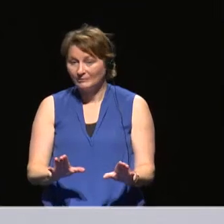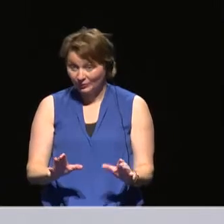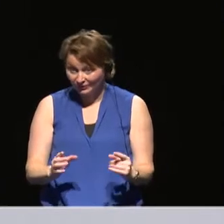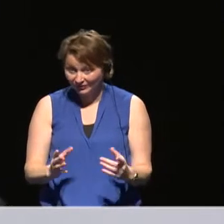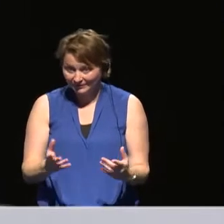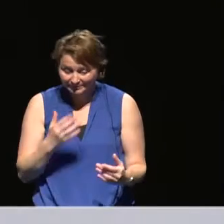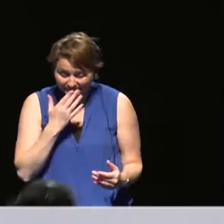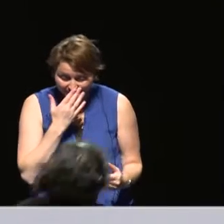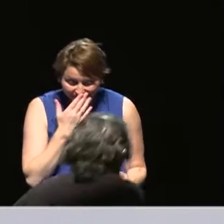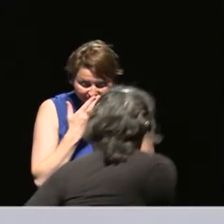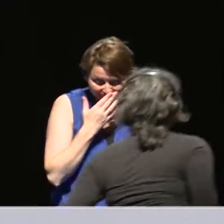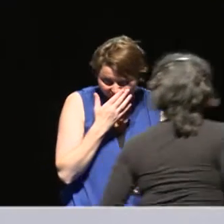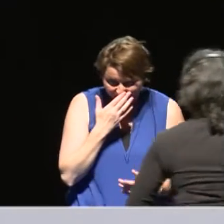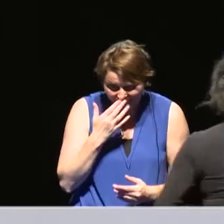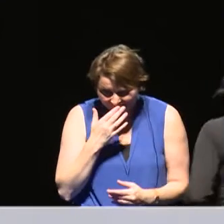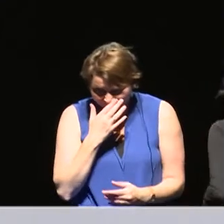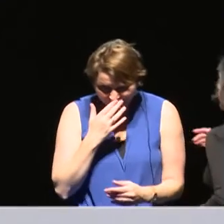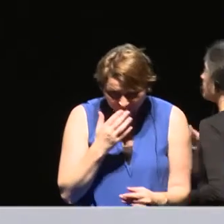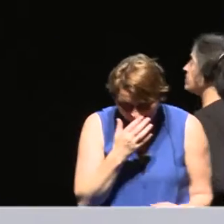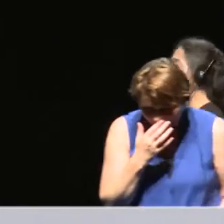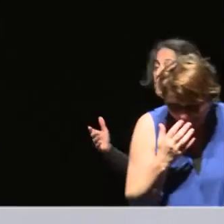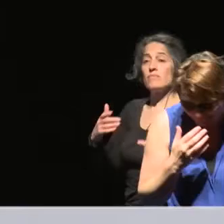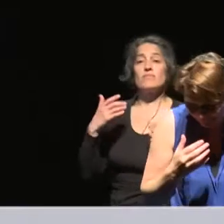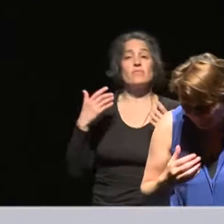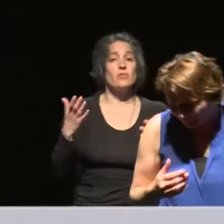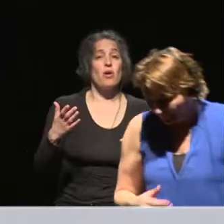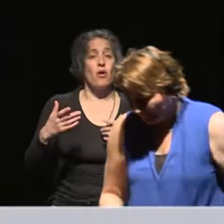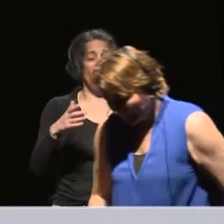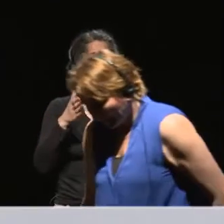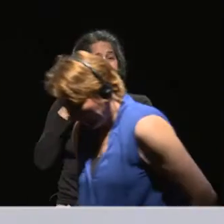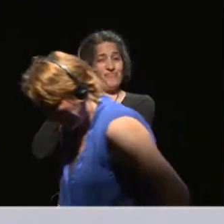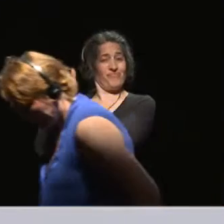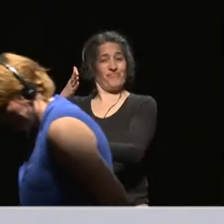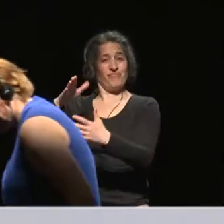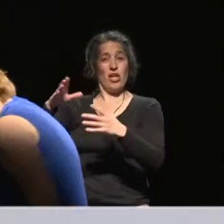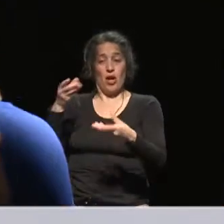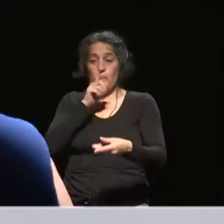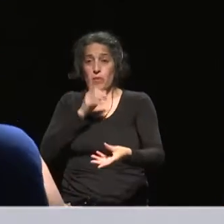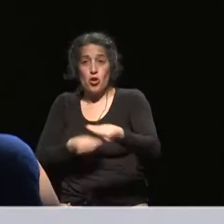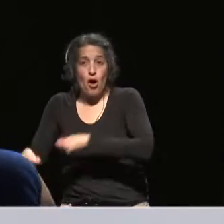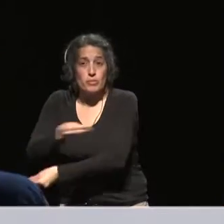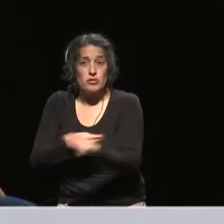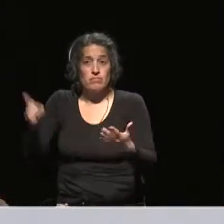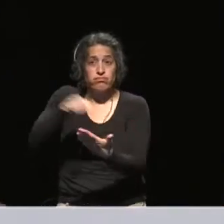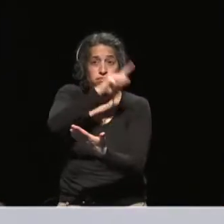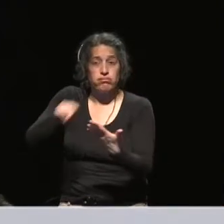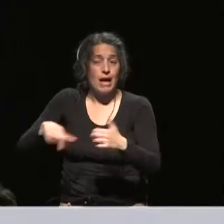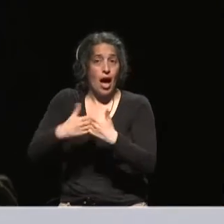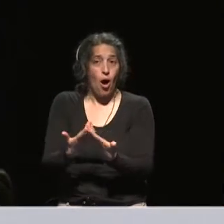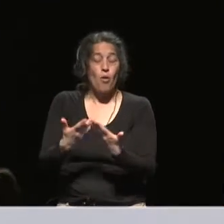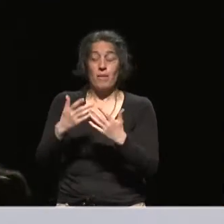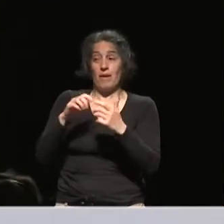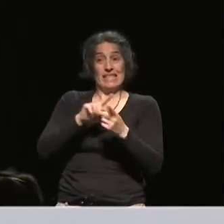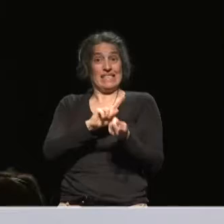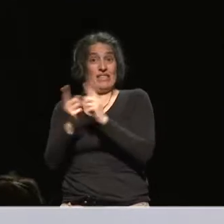about doing anti-corruption programming differently, but we don't really know what this actually means yet. We can look around